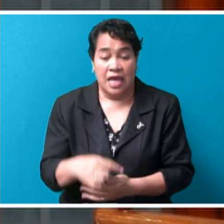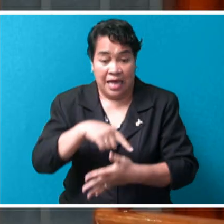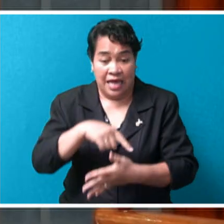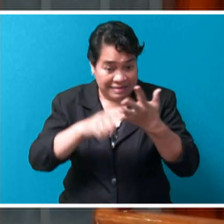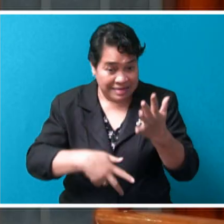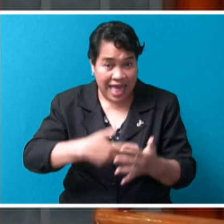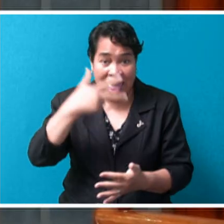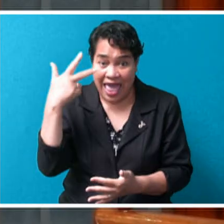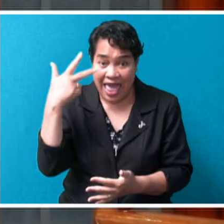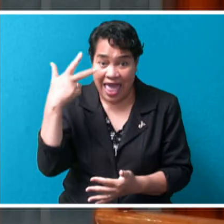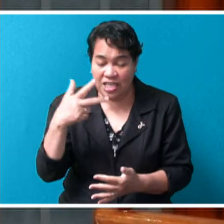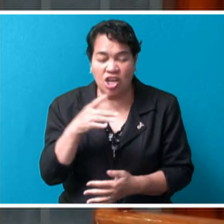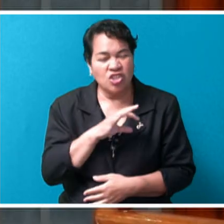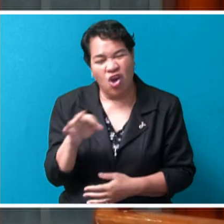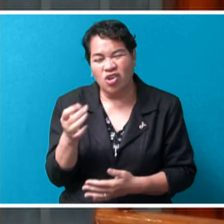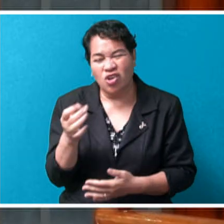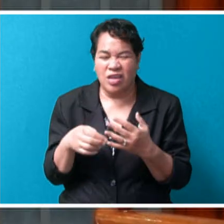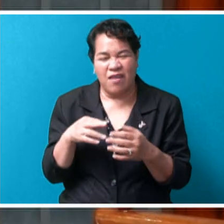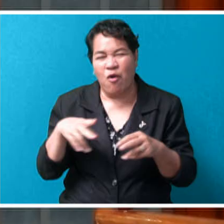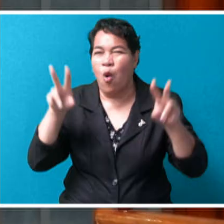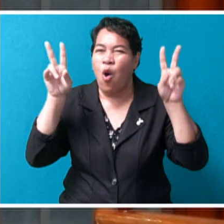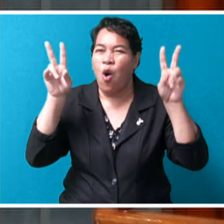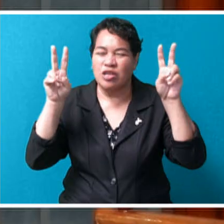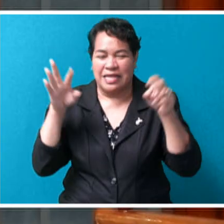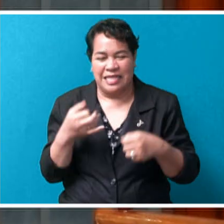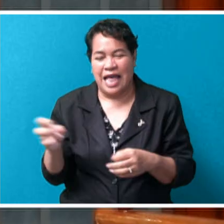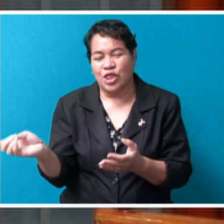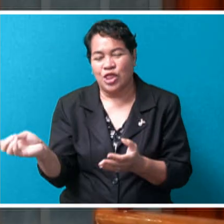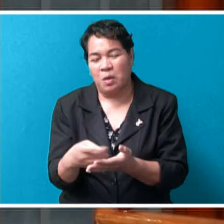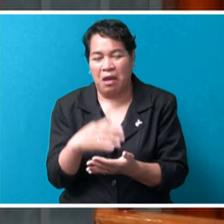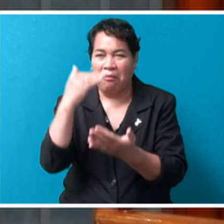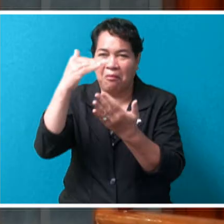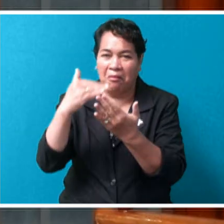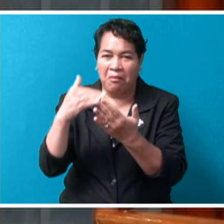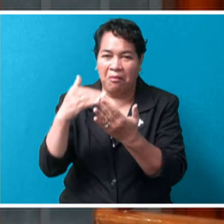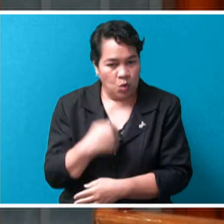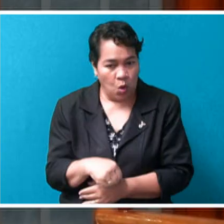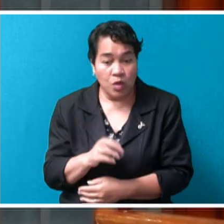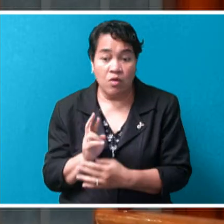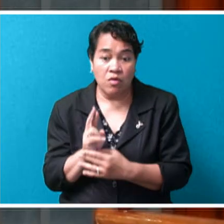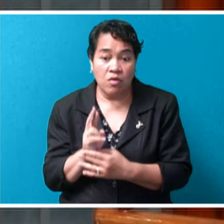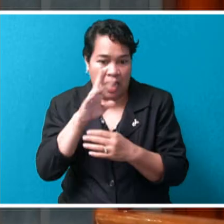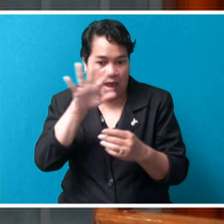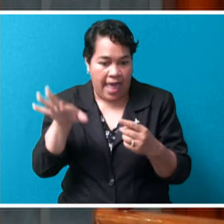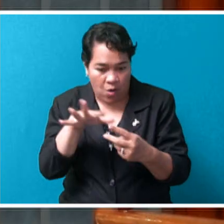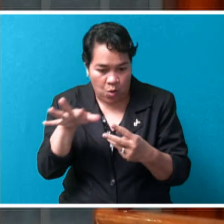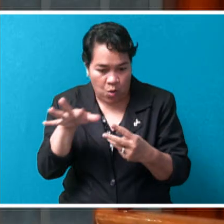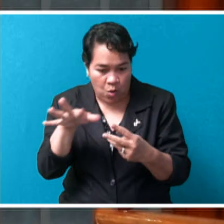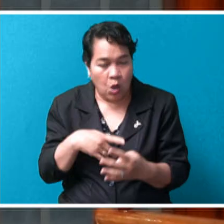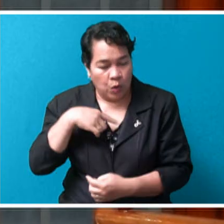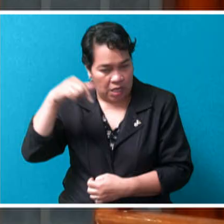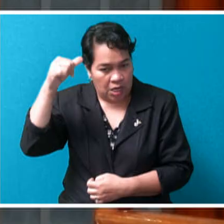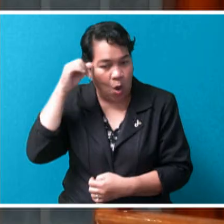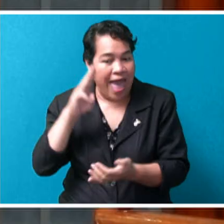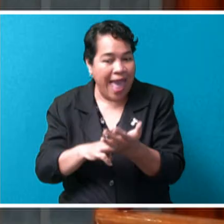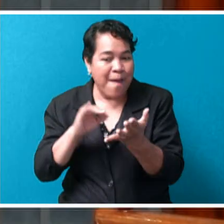Honorable Speaker, are not just headings on a strategy document. They represent the areas where we know our